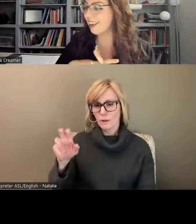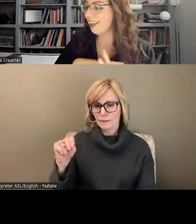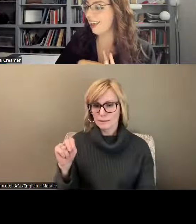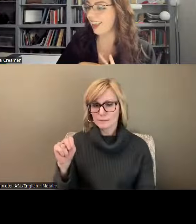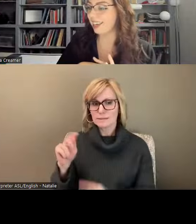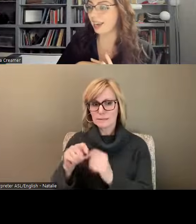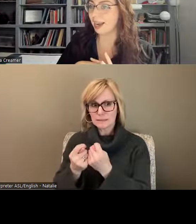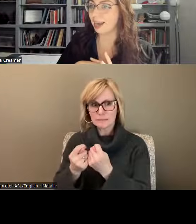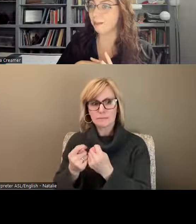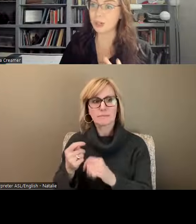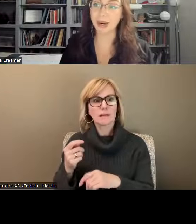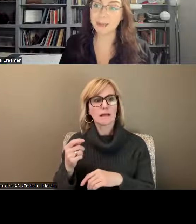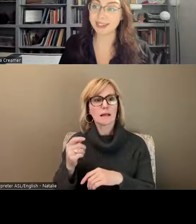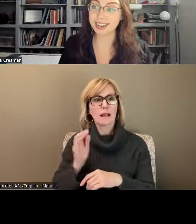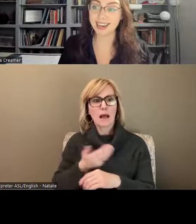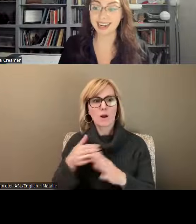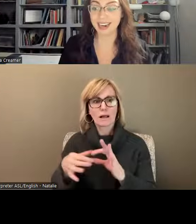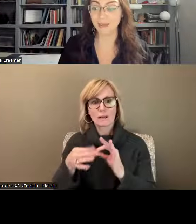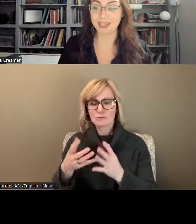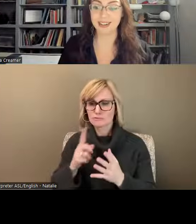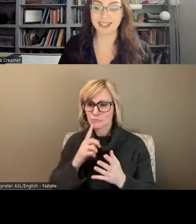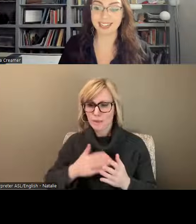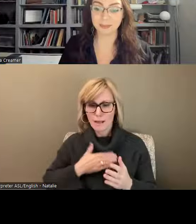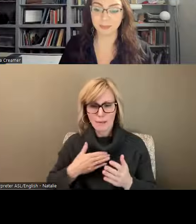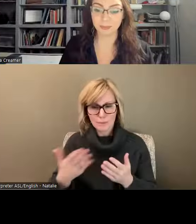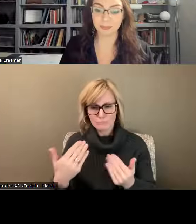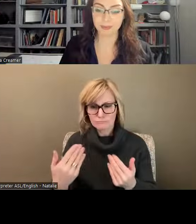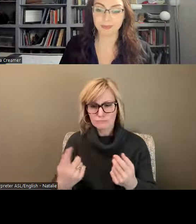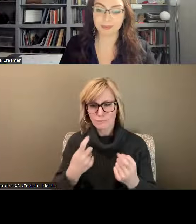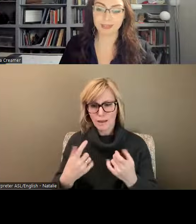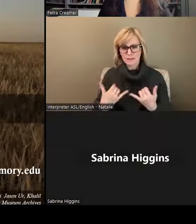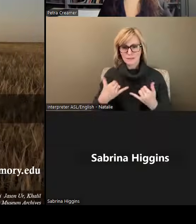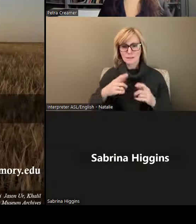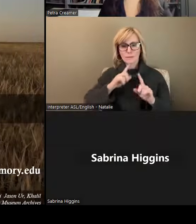collaborators, and I'm super happy to take any kind of questions.